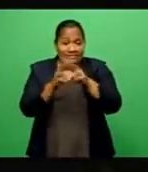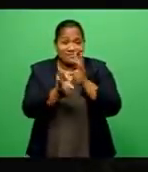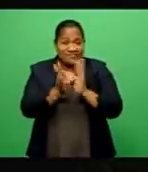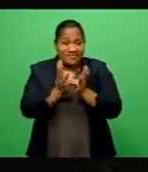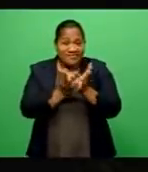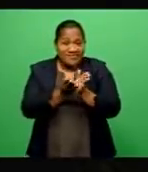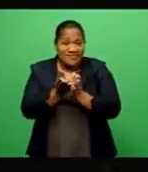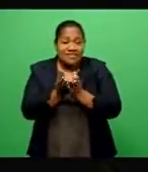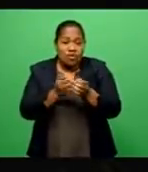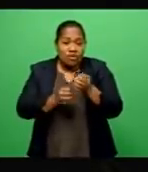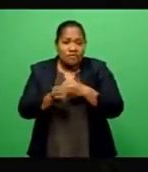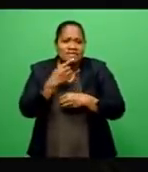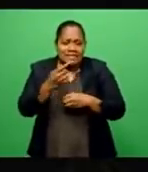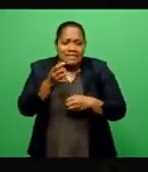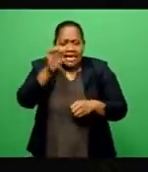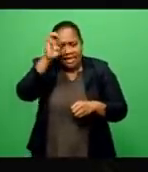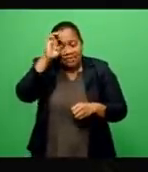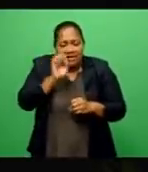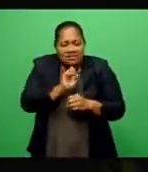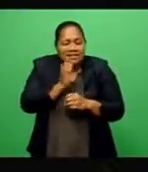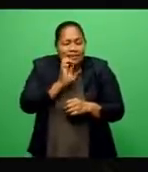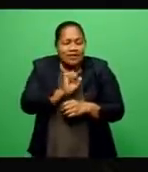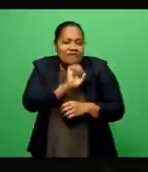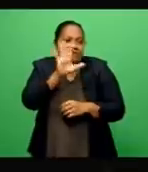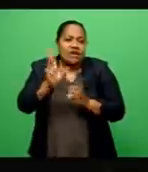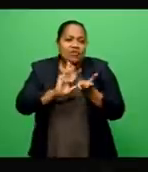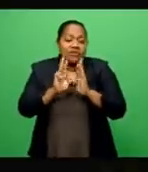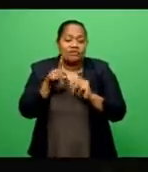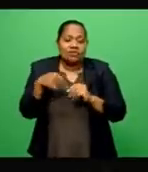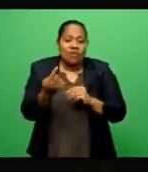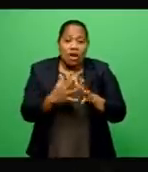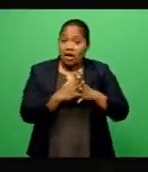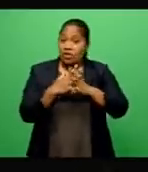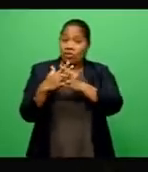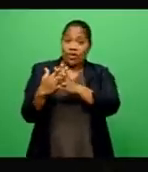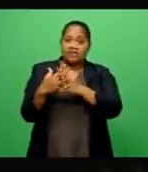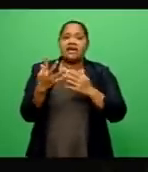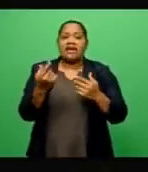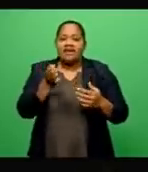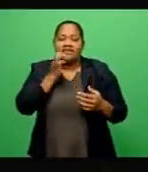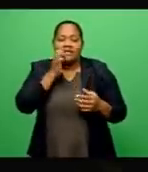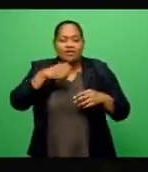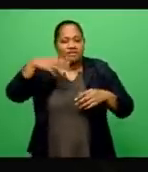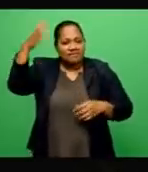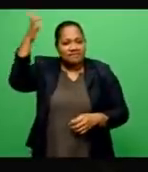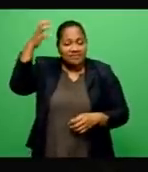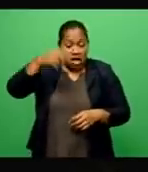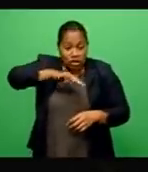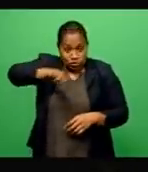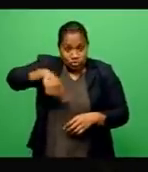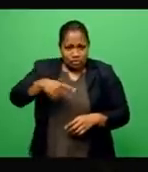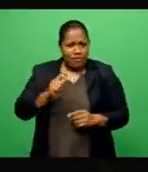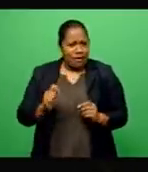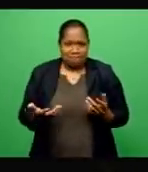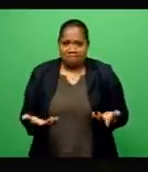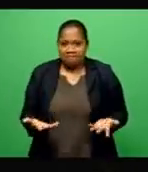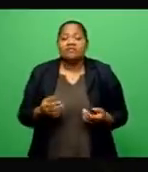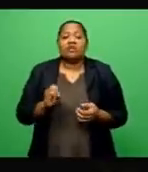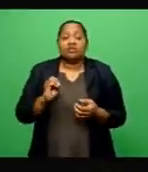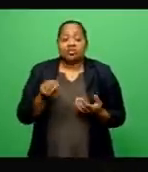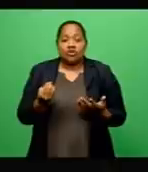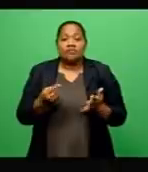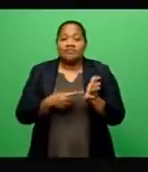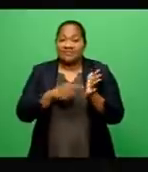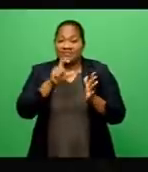expect a little bit of fine weather from tomorrow. In the Western Division, there was a little bit of sunshine in Suva as well. So as